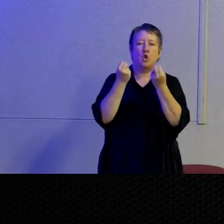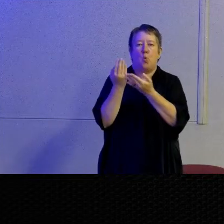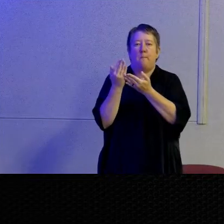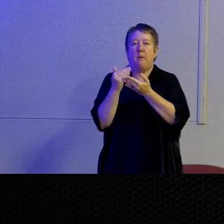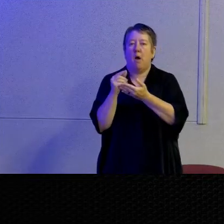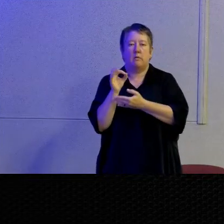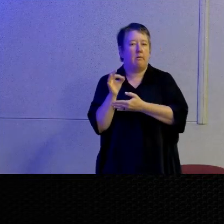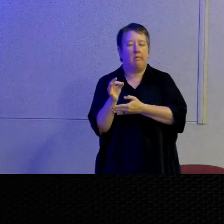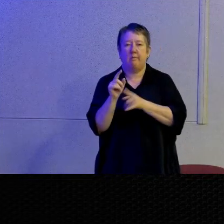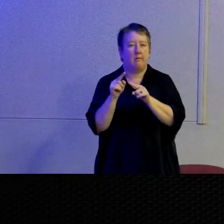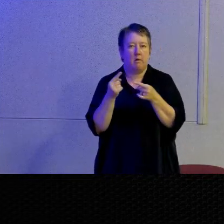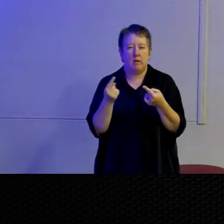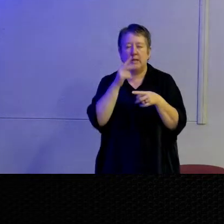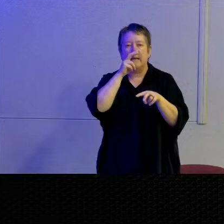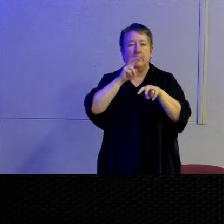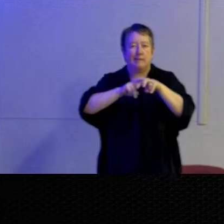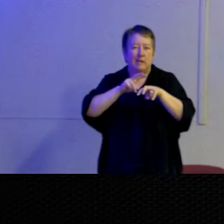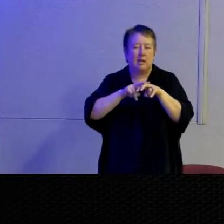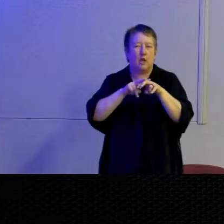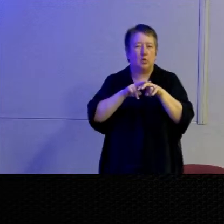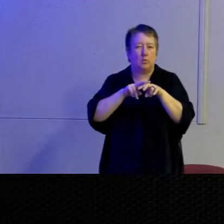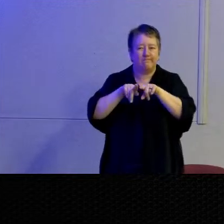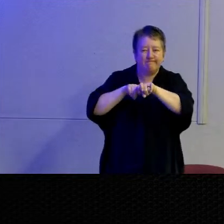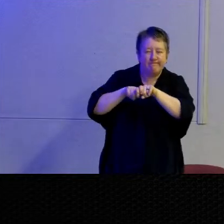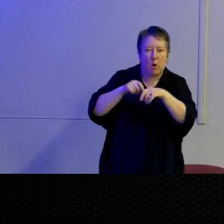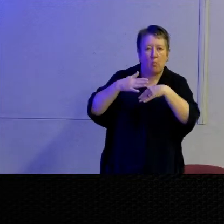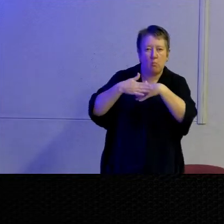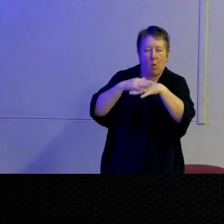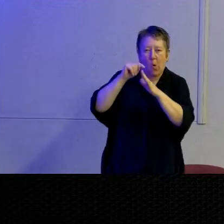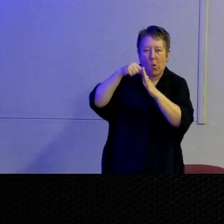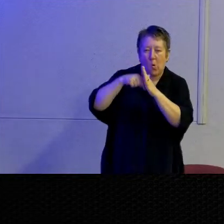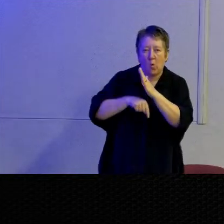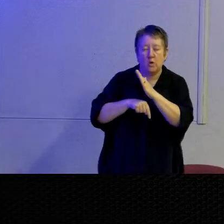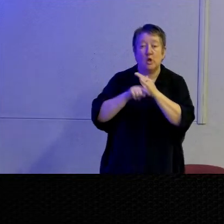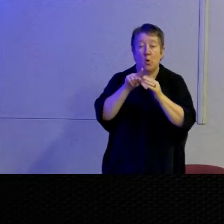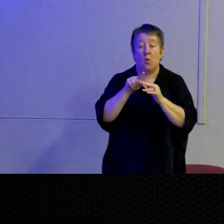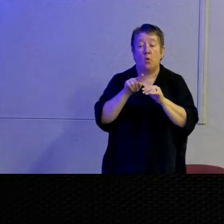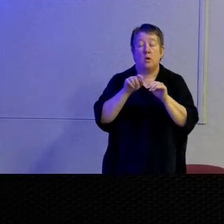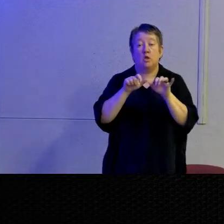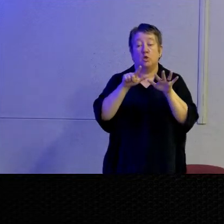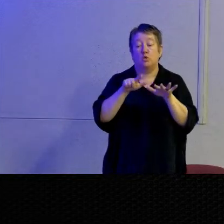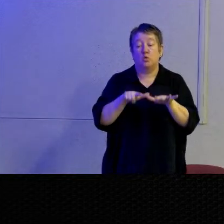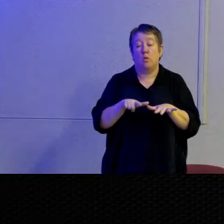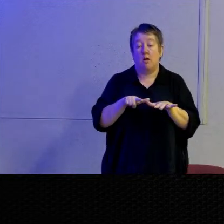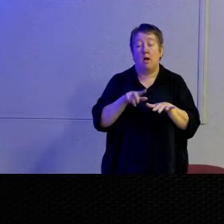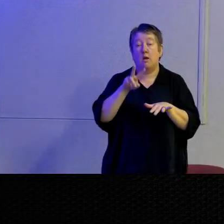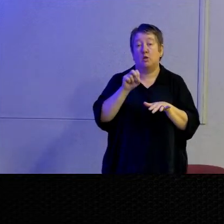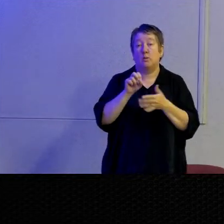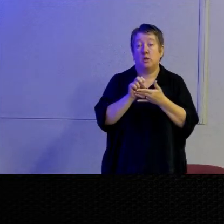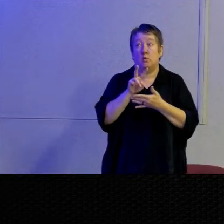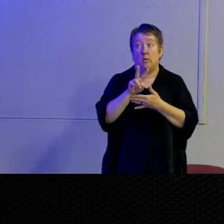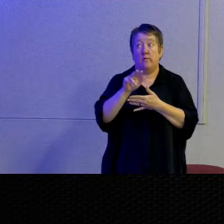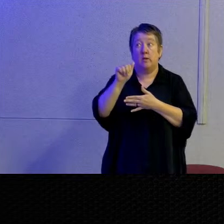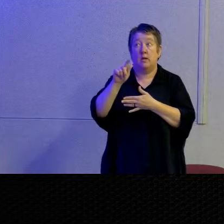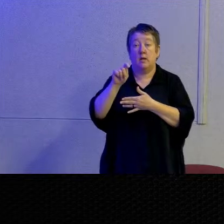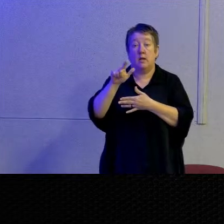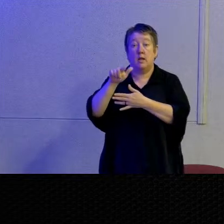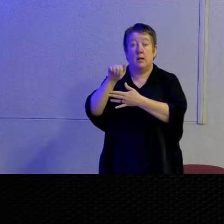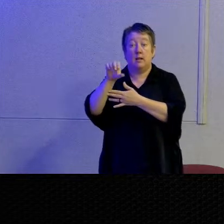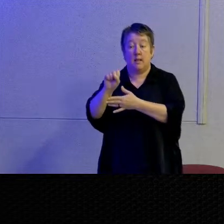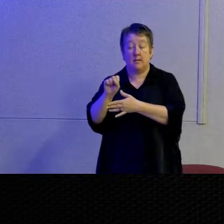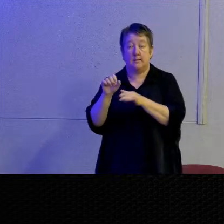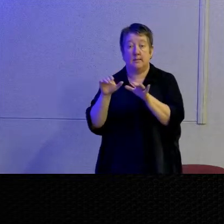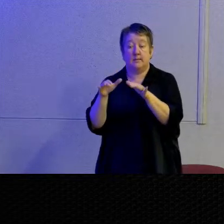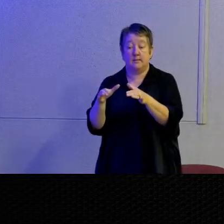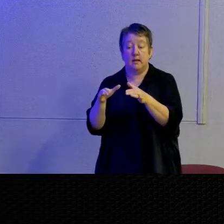significant excess. And on July the 4th, 2012, the ATLAS collaboration, together with